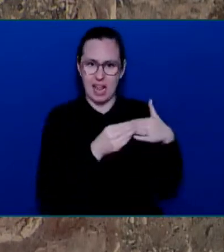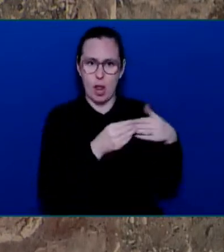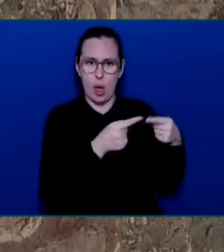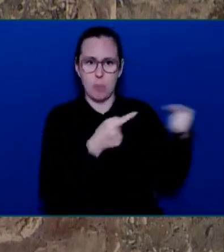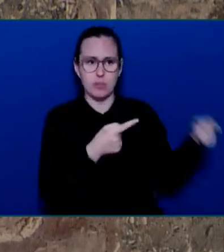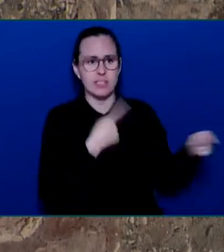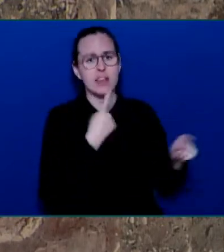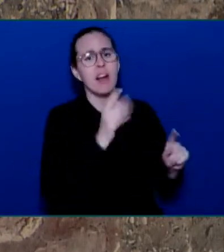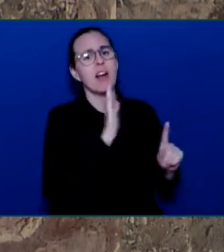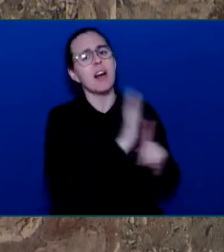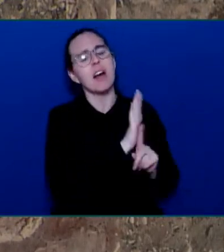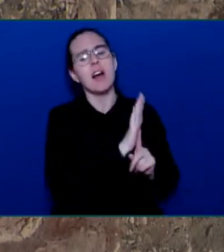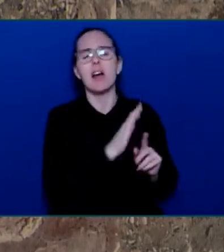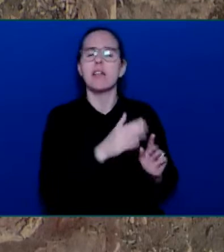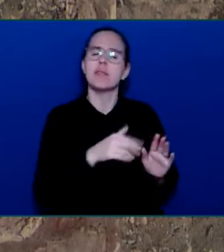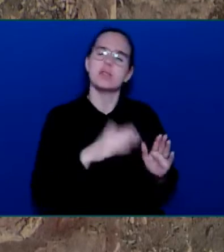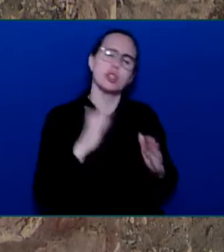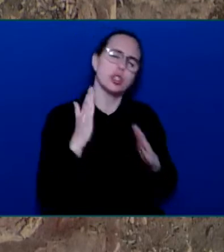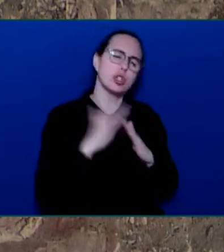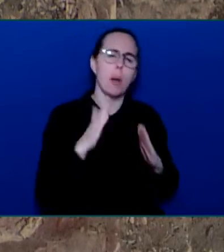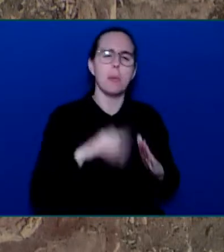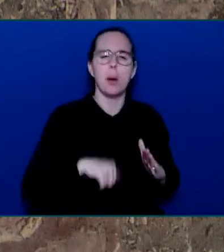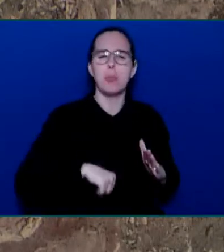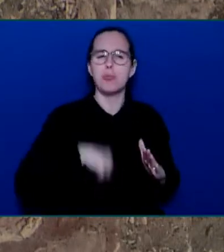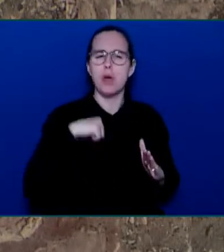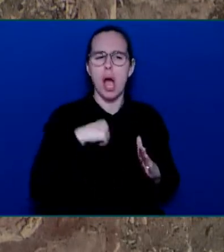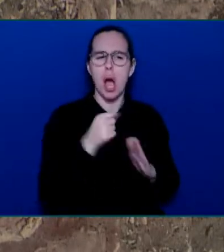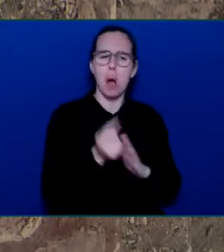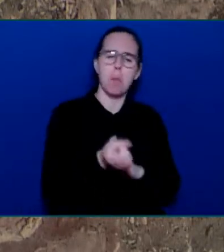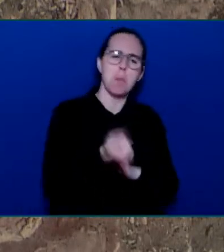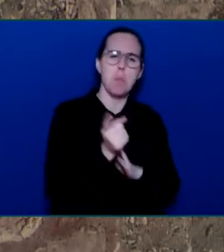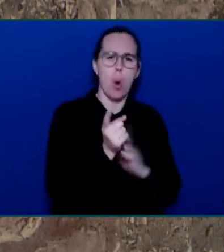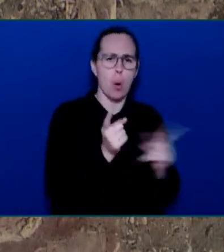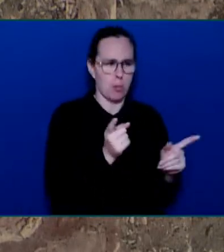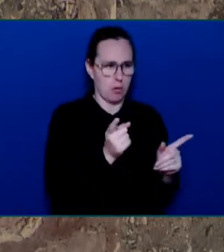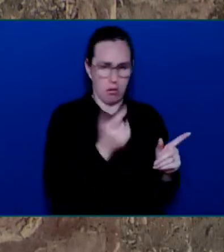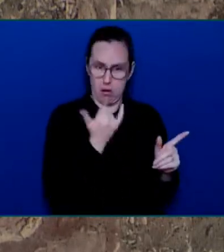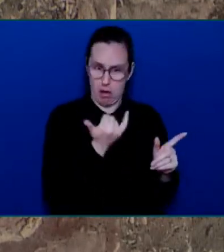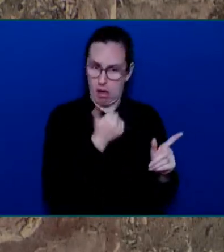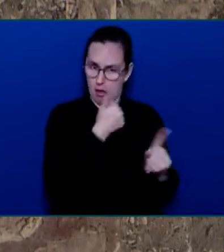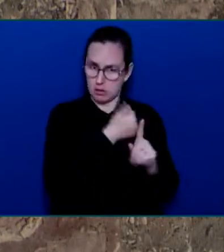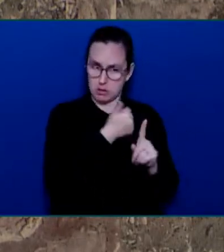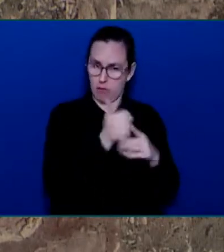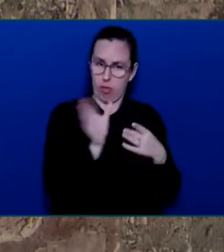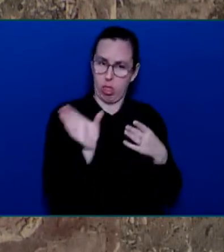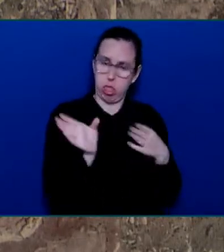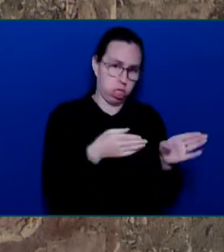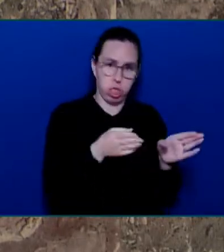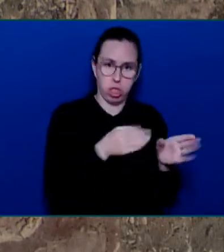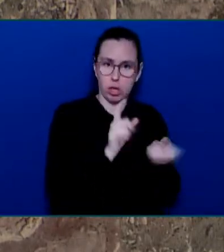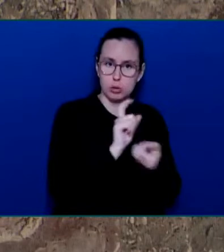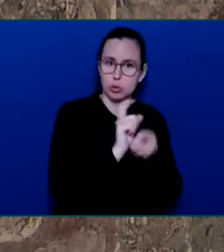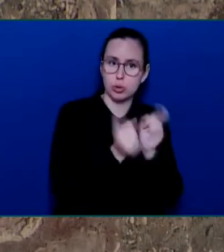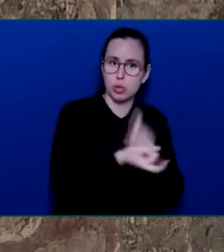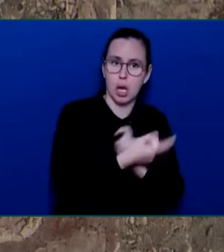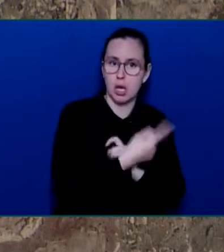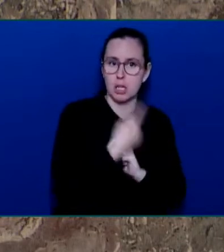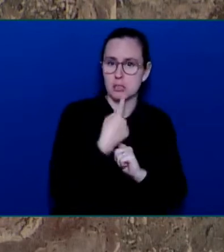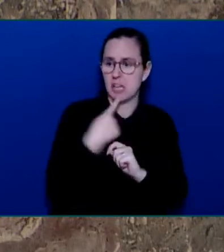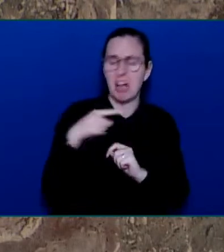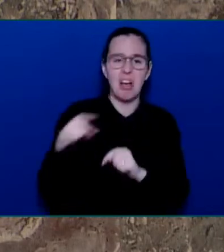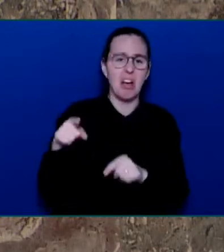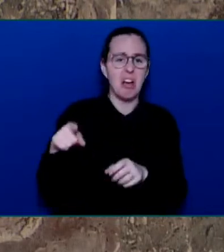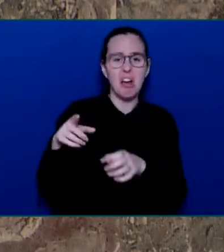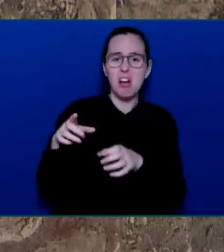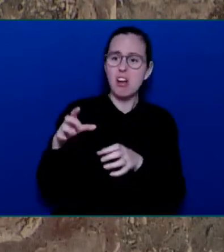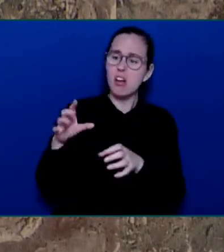principles. He wants to question whether the climate crisis is costing people and businesses. Instead of helping people